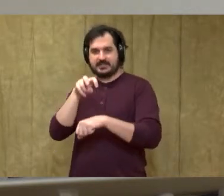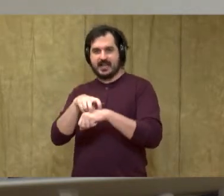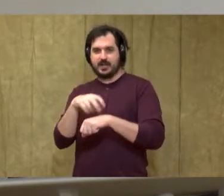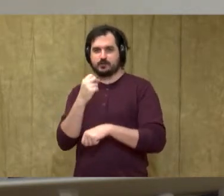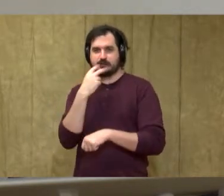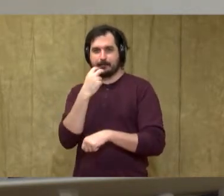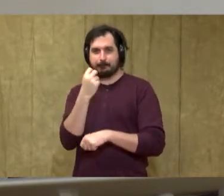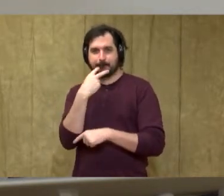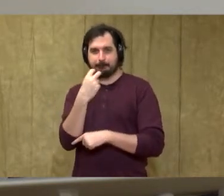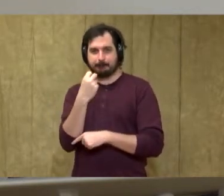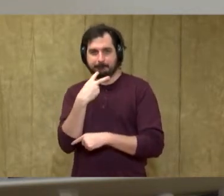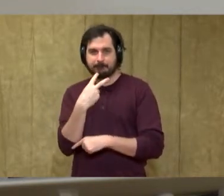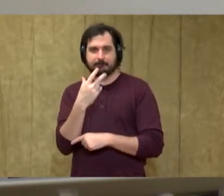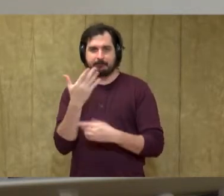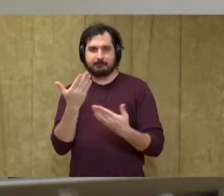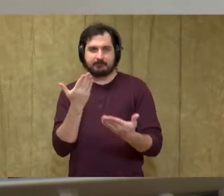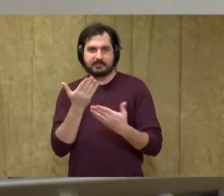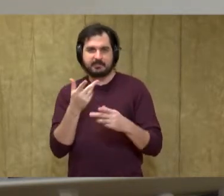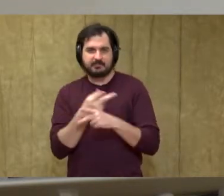came to be.